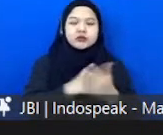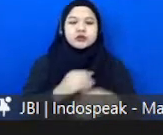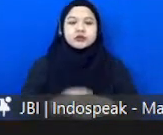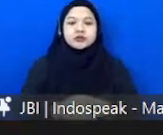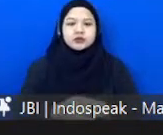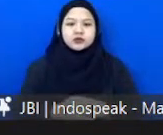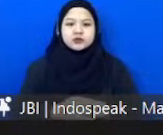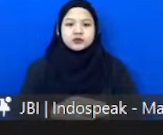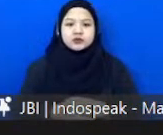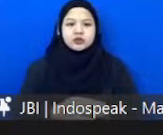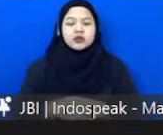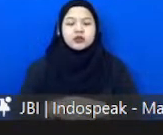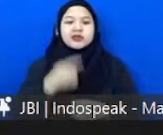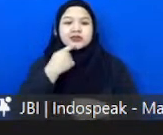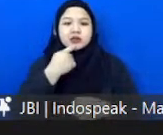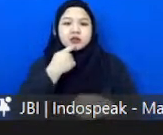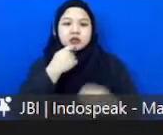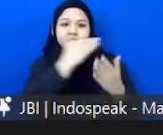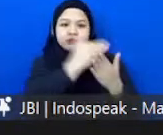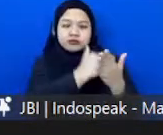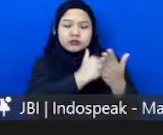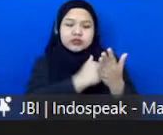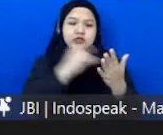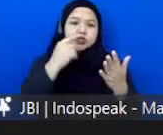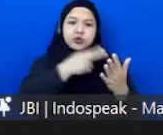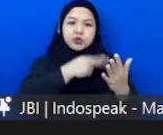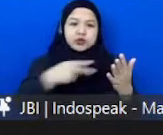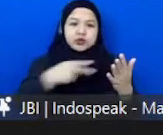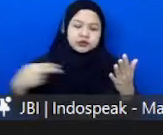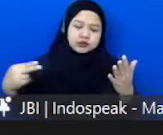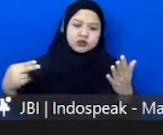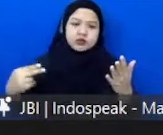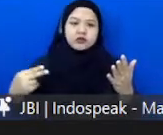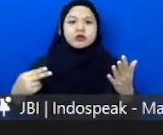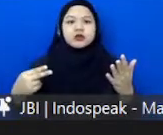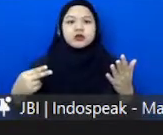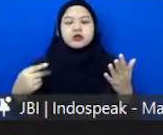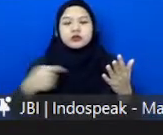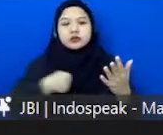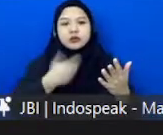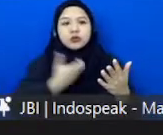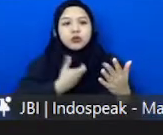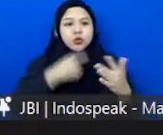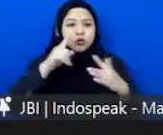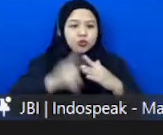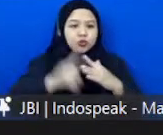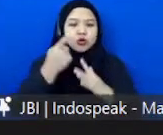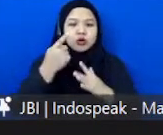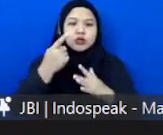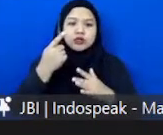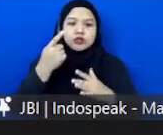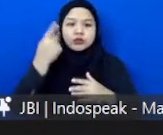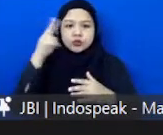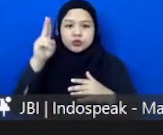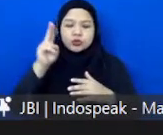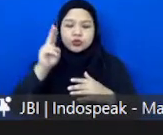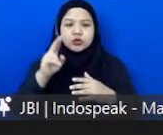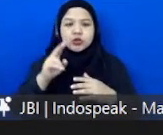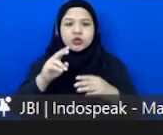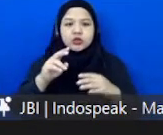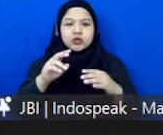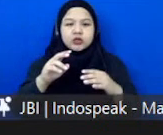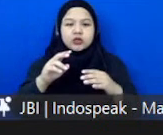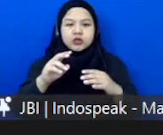of policy in Indonesia. This is the outline. I would like to start with the need for evenly distributed medical